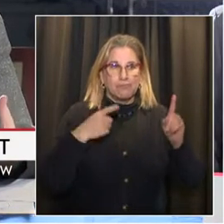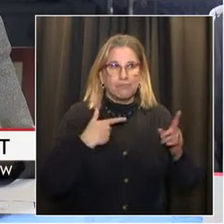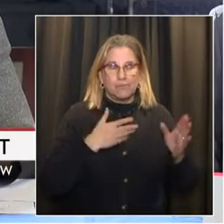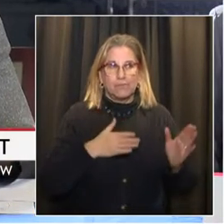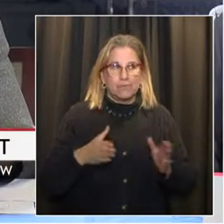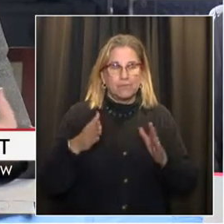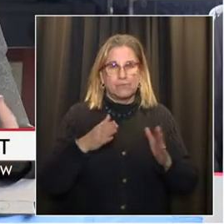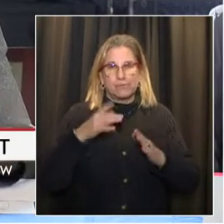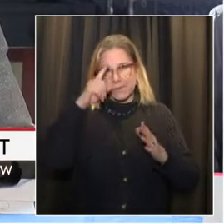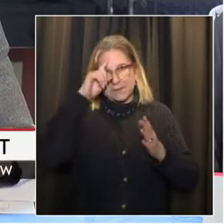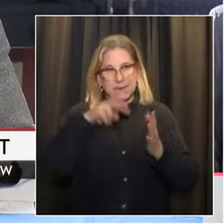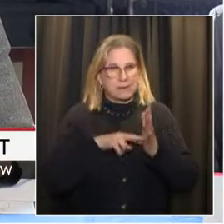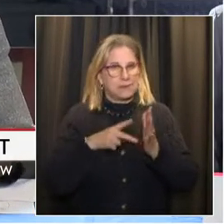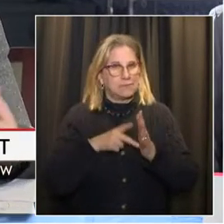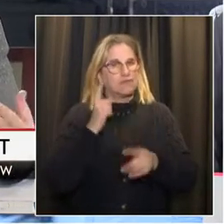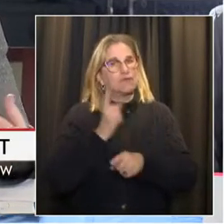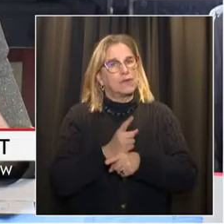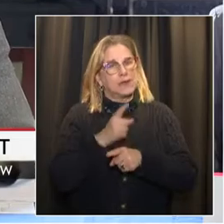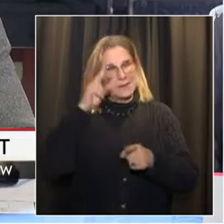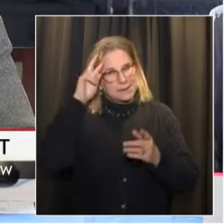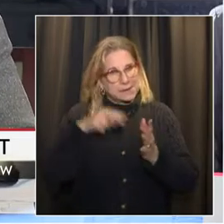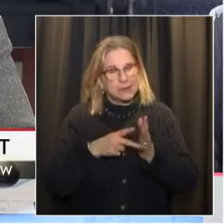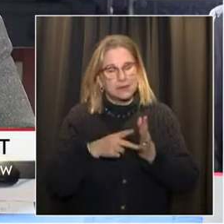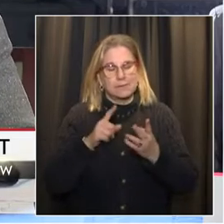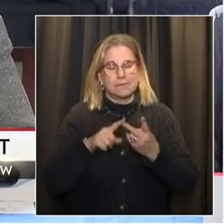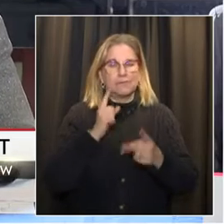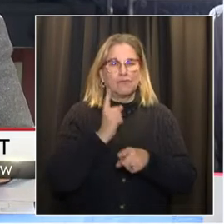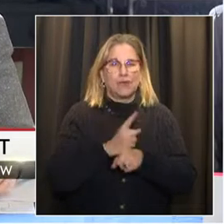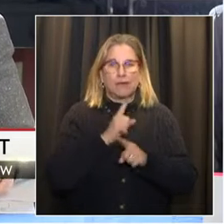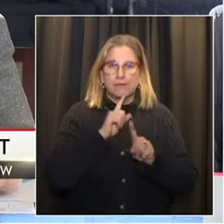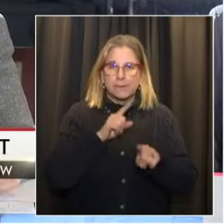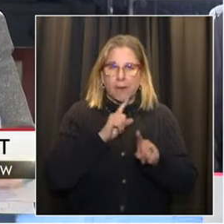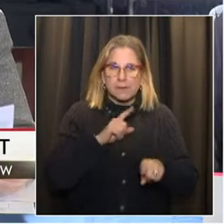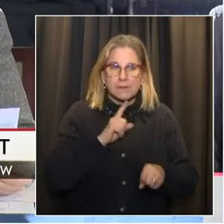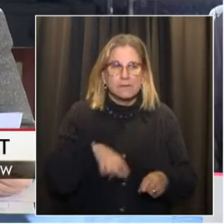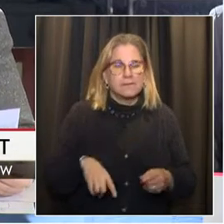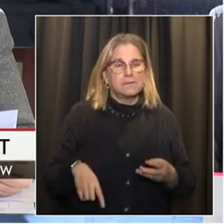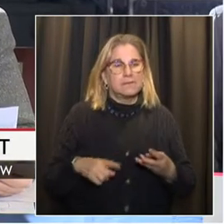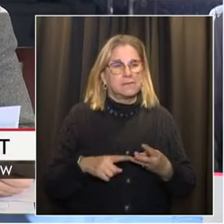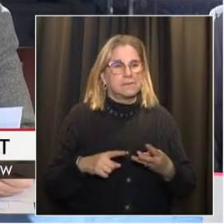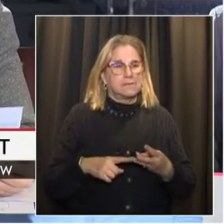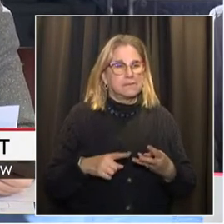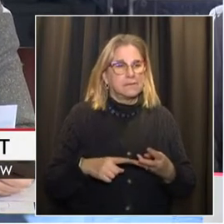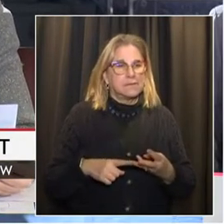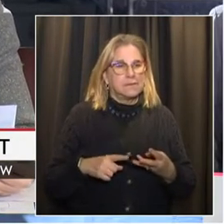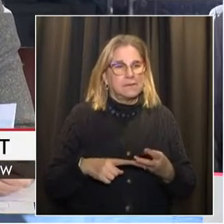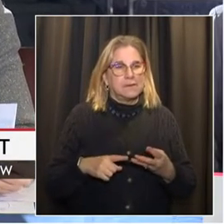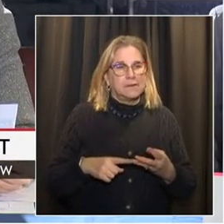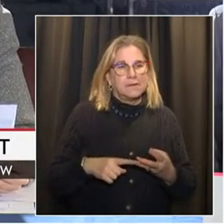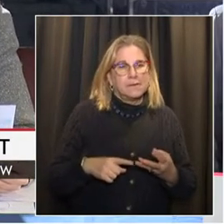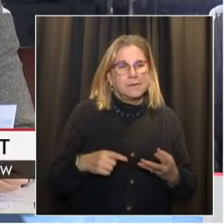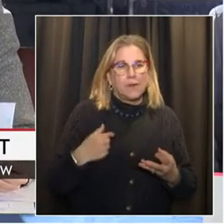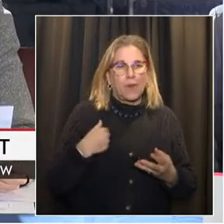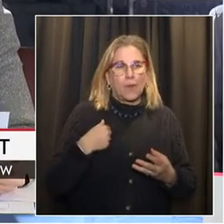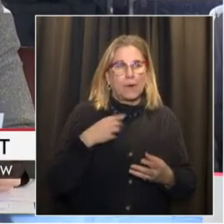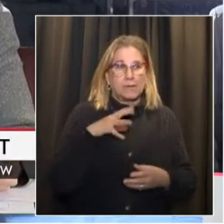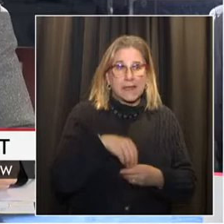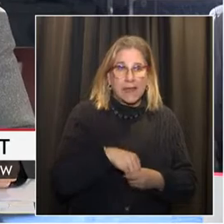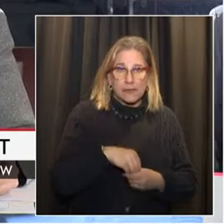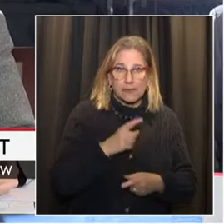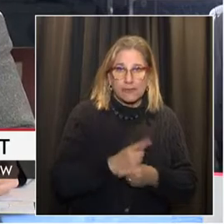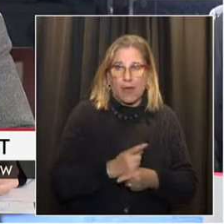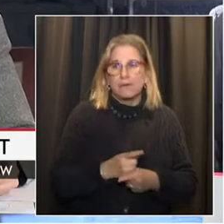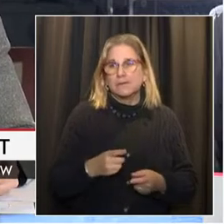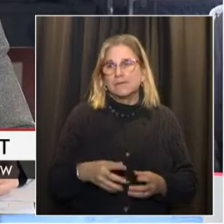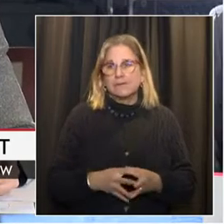responsive manner, and we will continue to do our part as a body to do that. I do think it's also important as